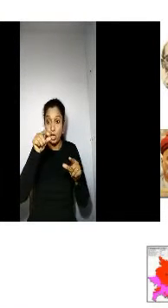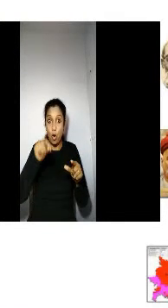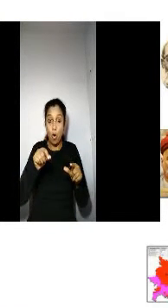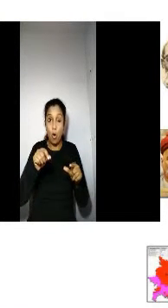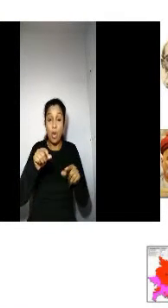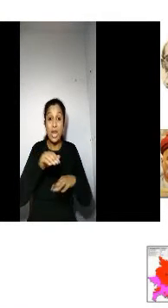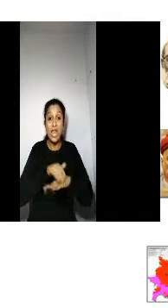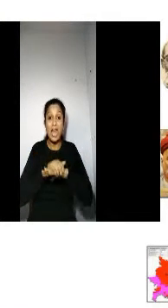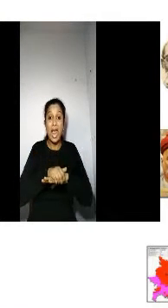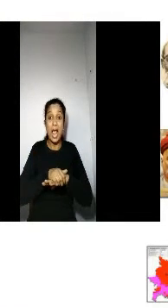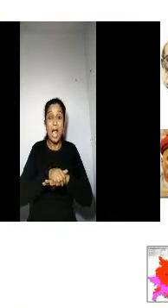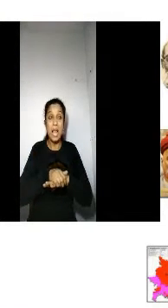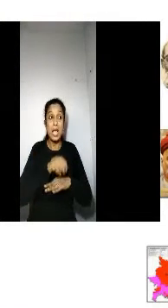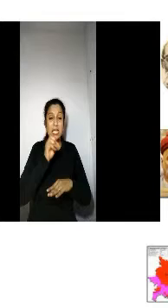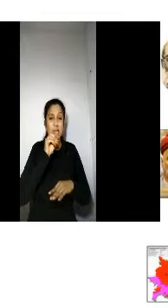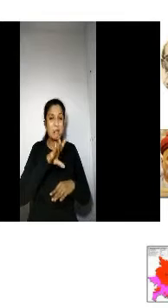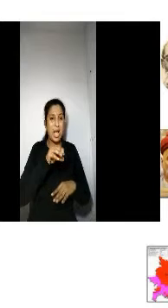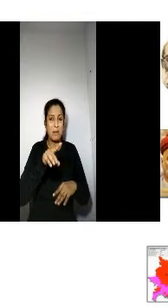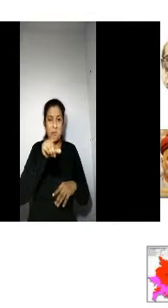Maratha in